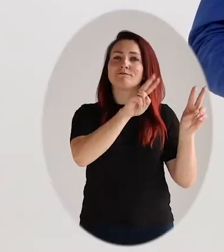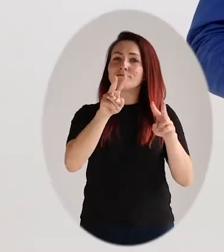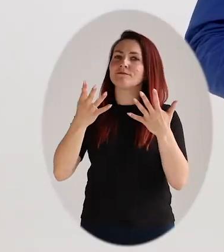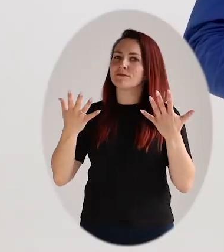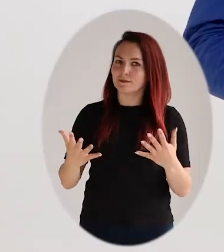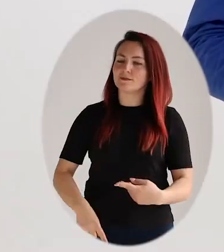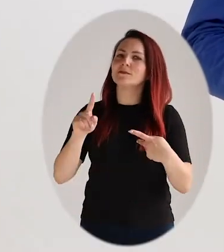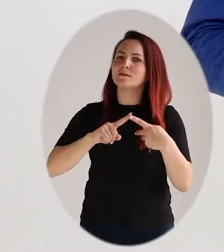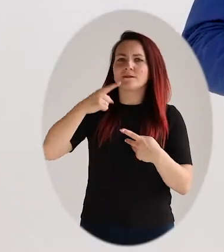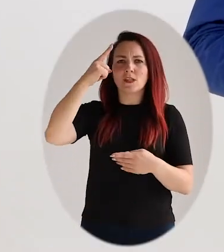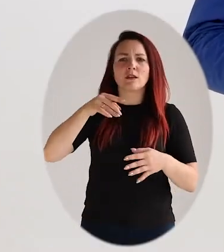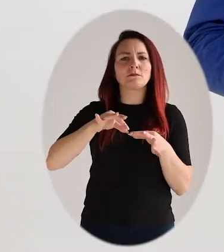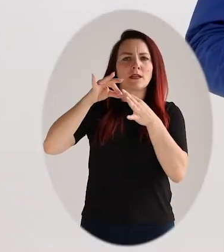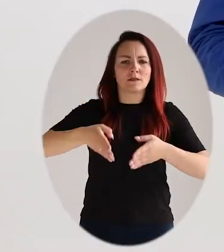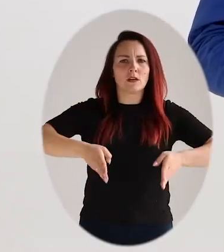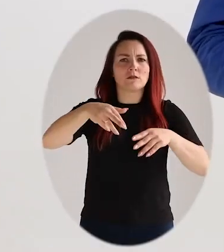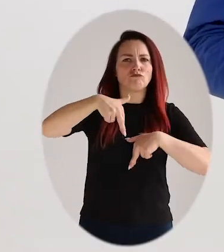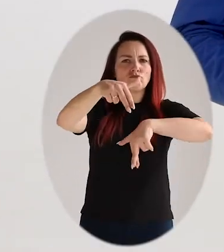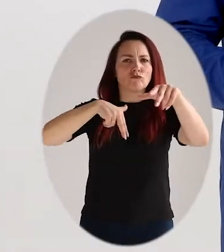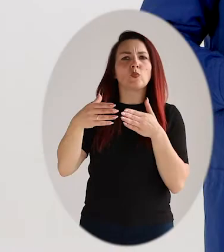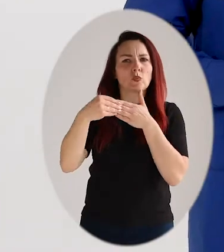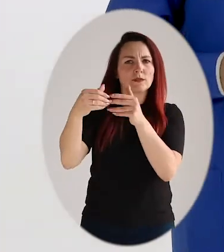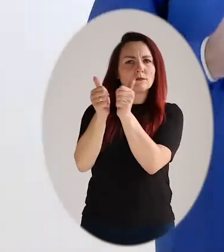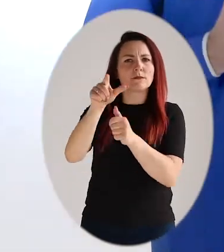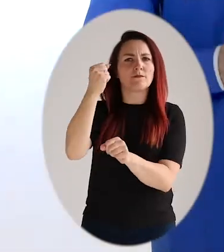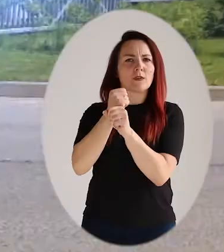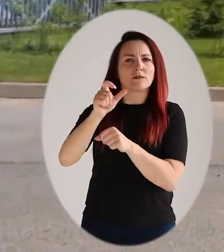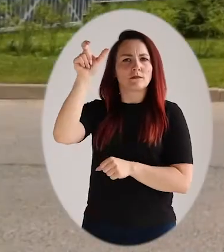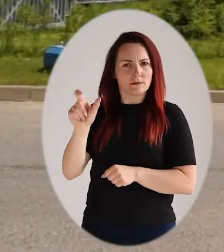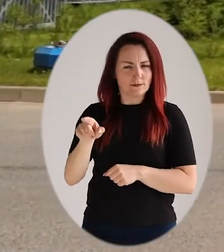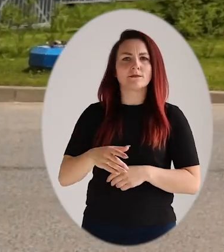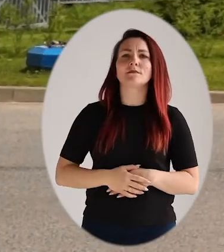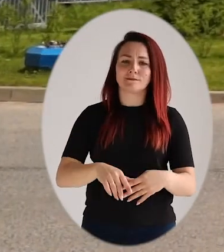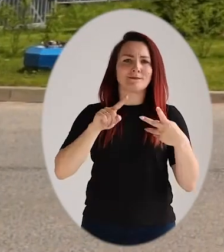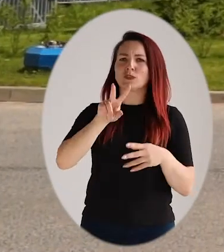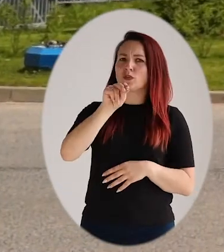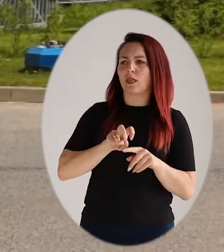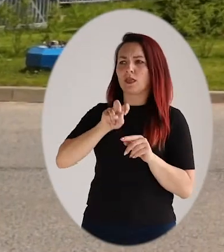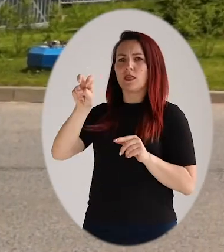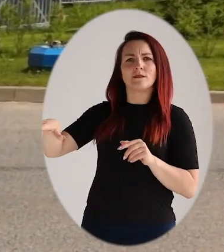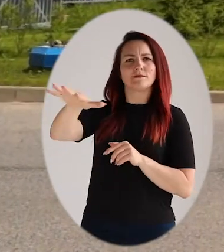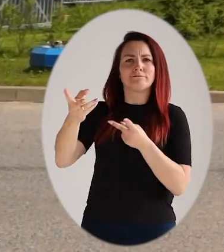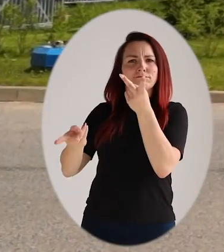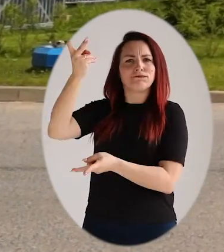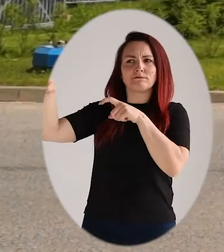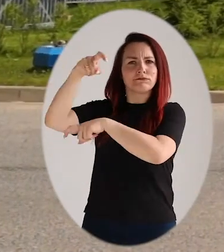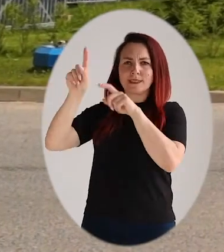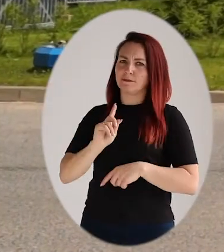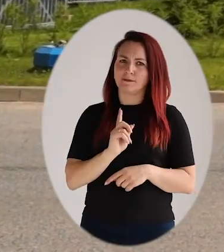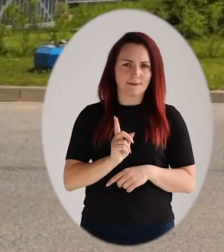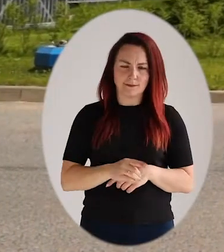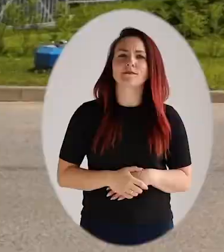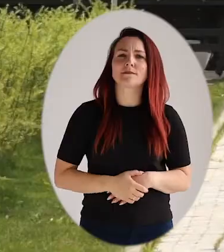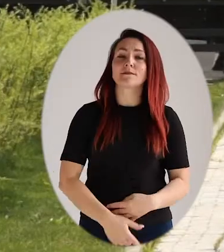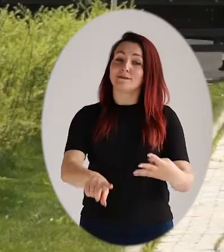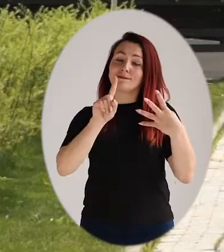for visitors of Izolyator plant. When you are on the territory of our enterprise, move along the footpaths only accompanied by